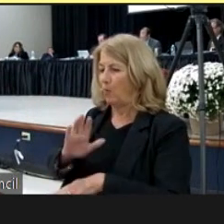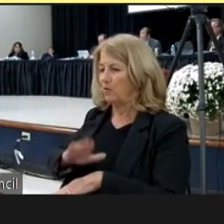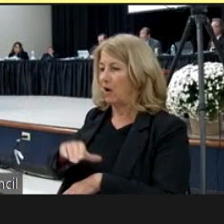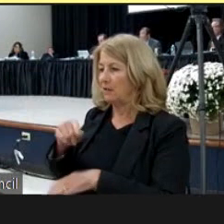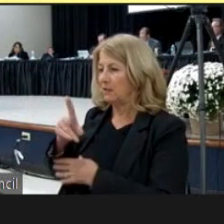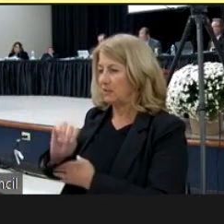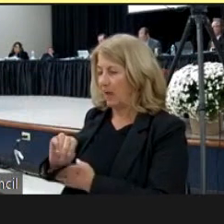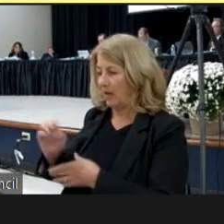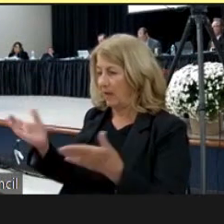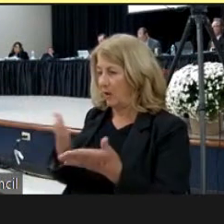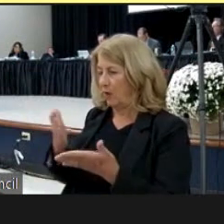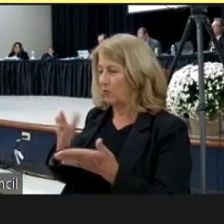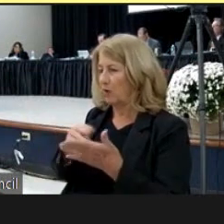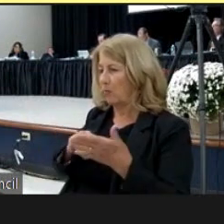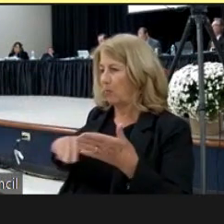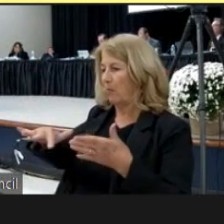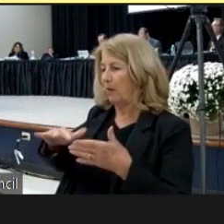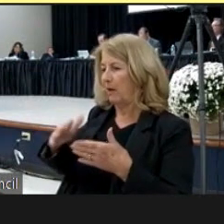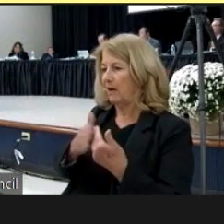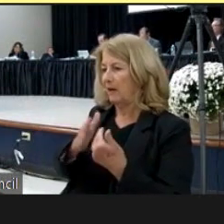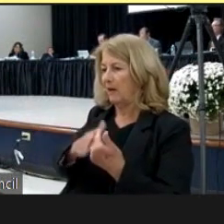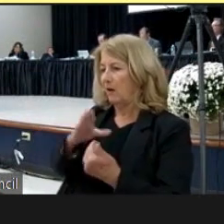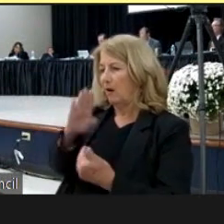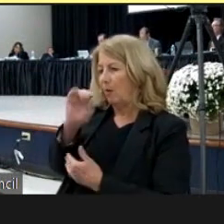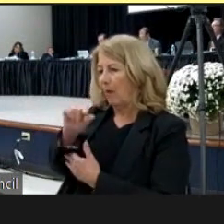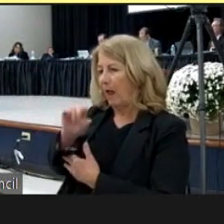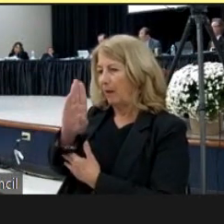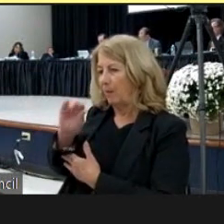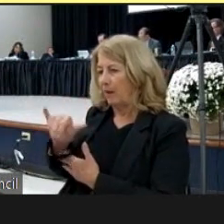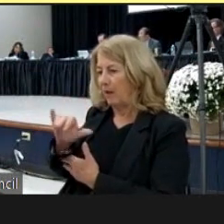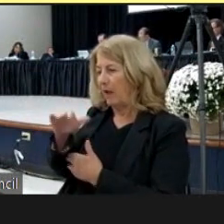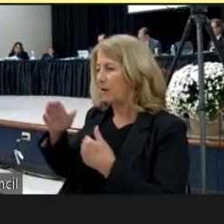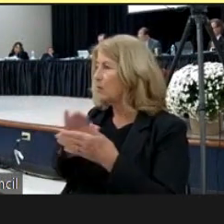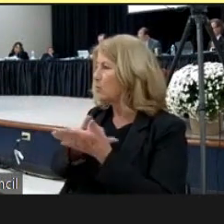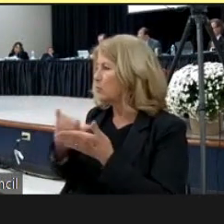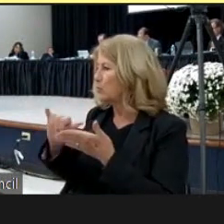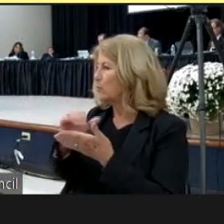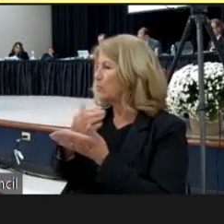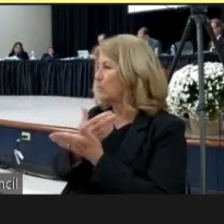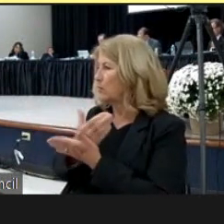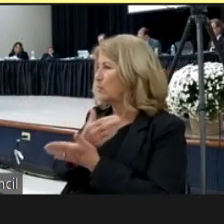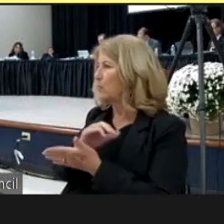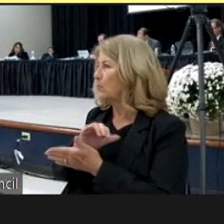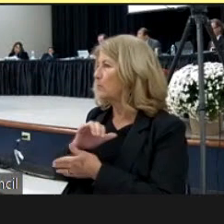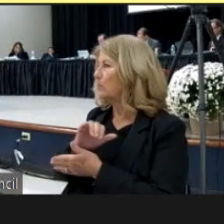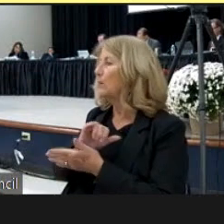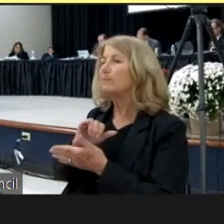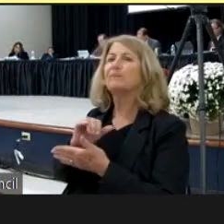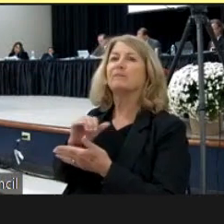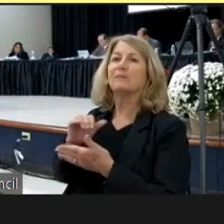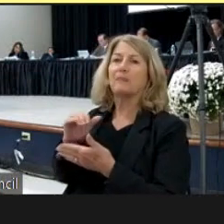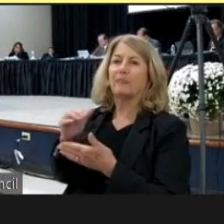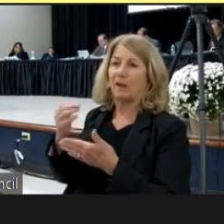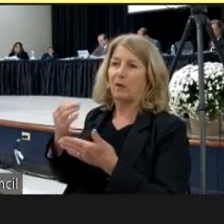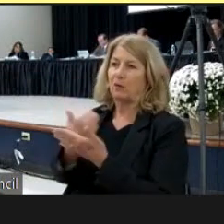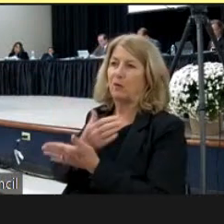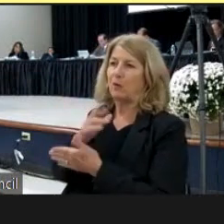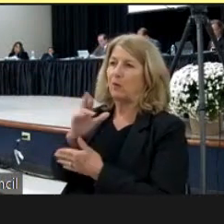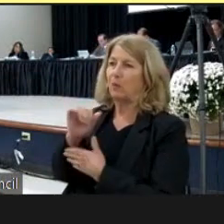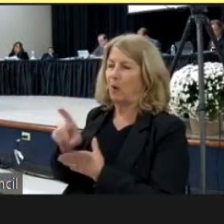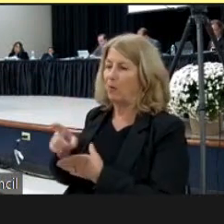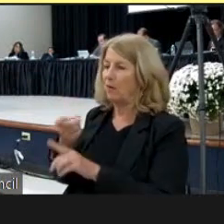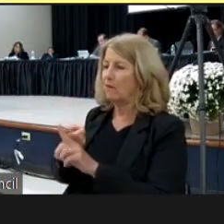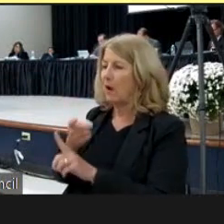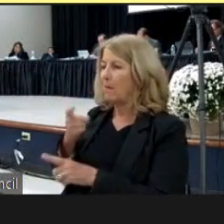Here's the property. It's near the intersection of Bagby and New Road. The property actually goes from Bagby back to Wood. There's a